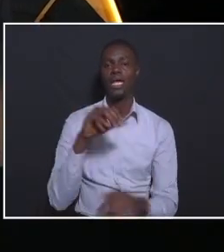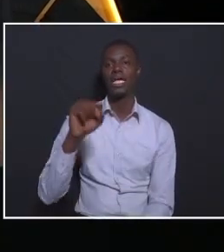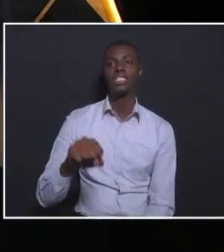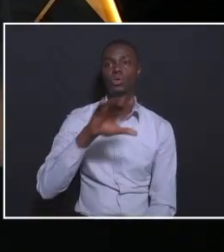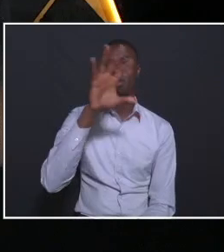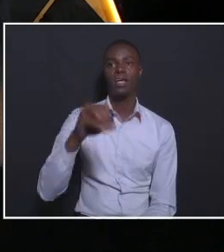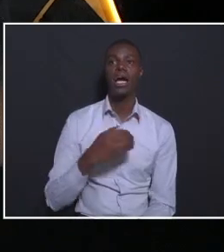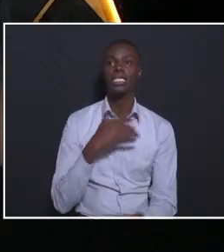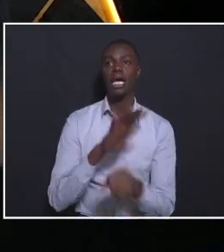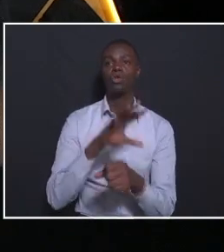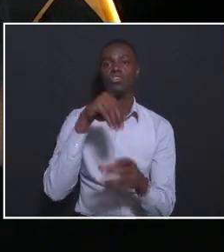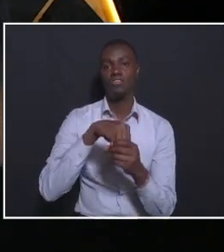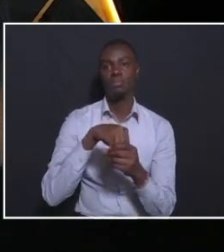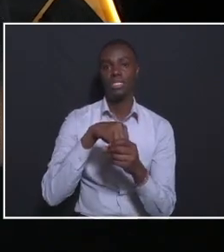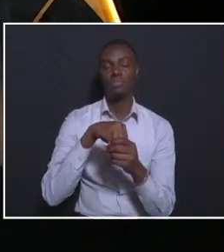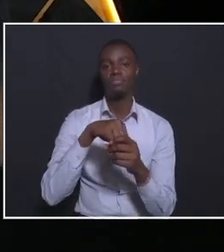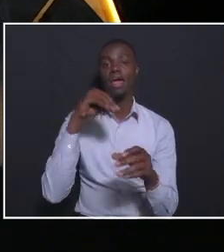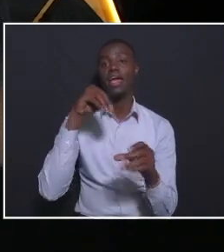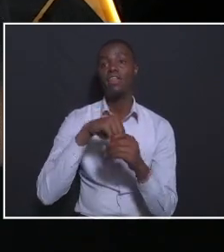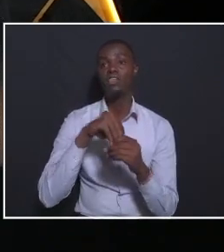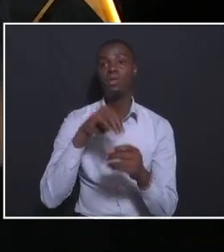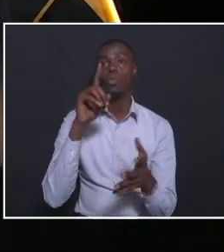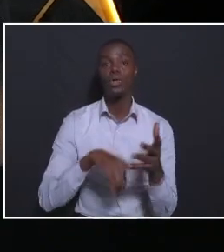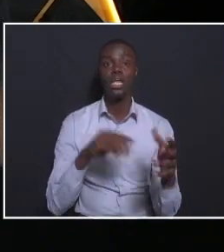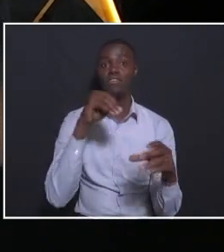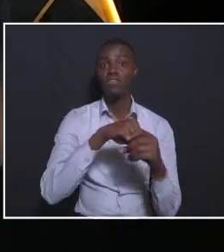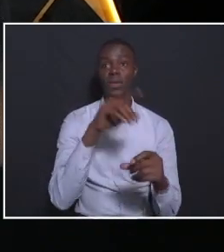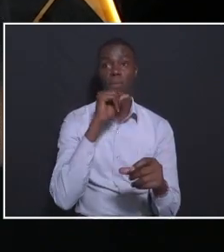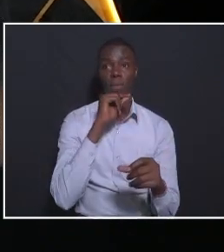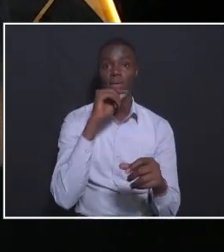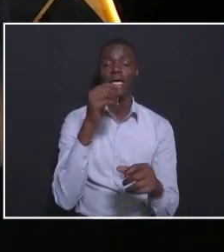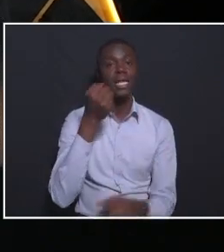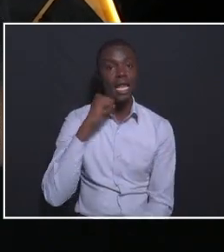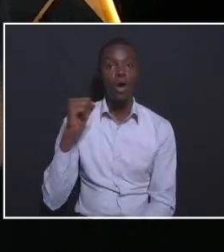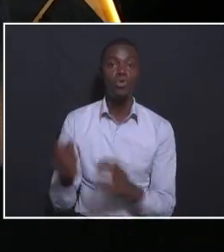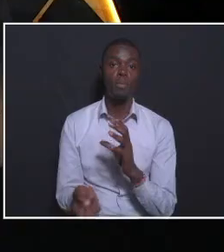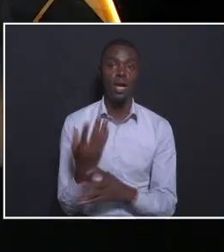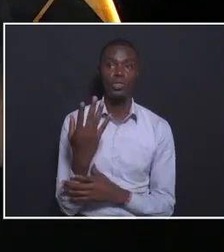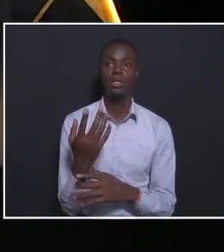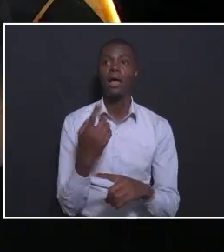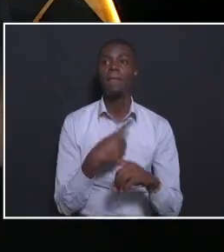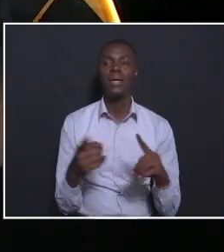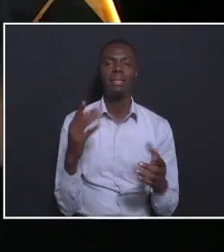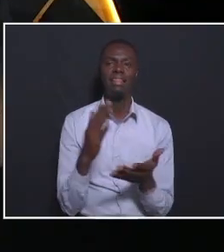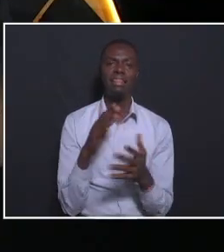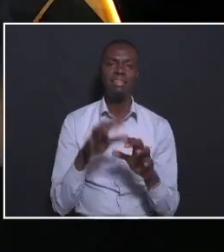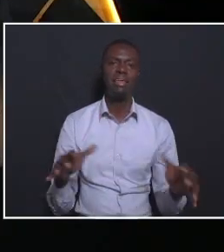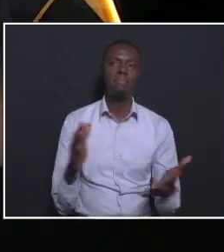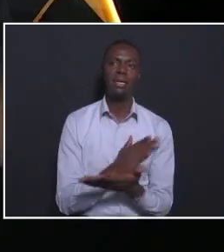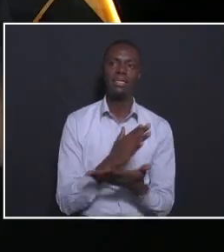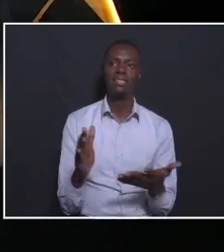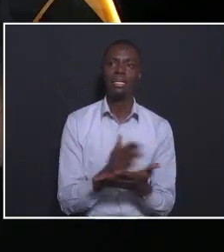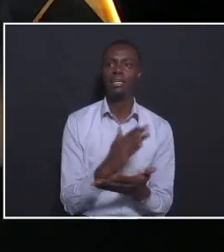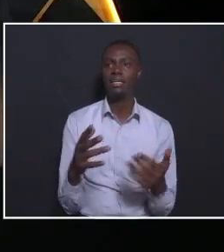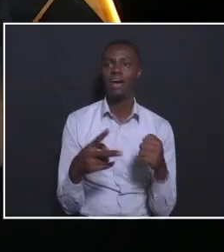a lot of investment in terms of what they have invested in audio post-production, and their market share is the biggest. They